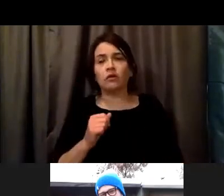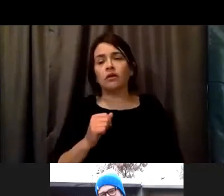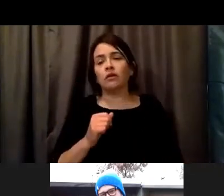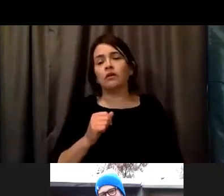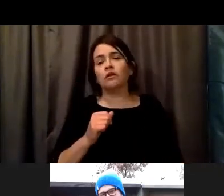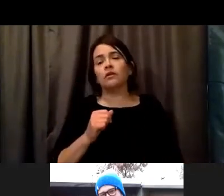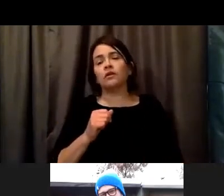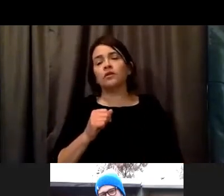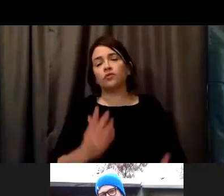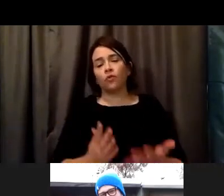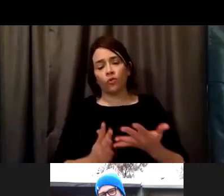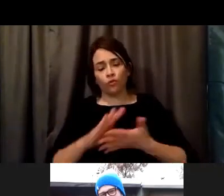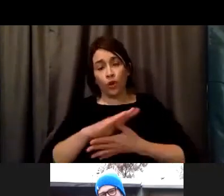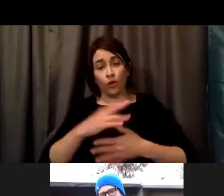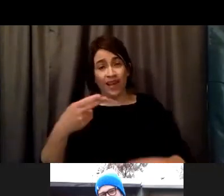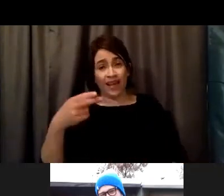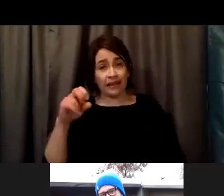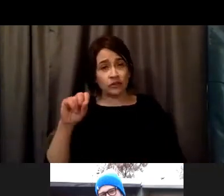years and